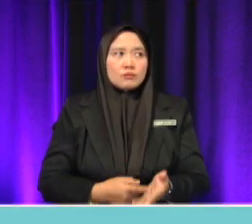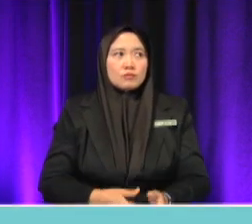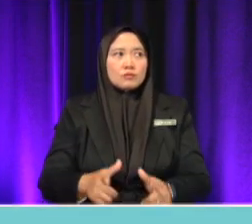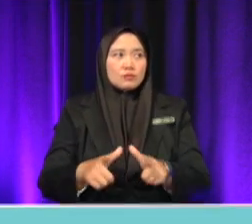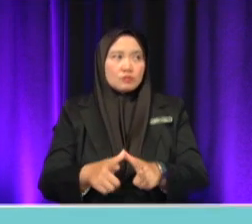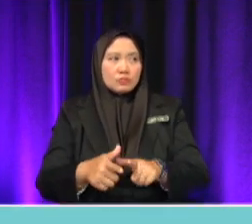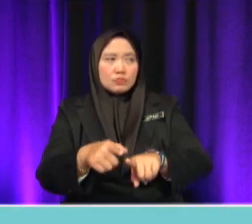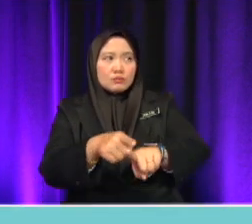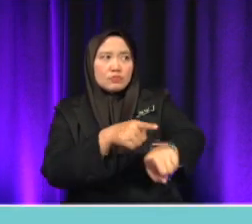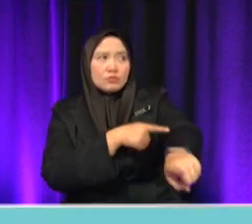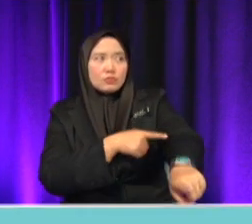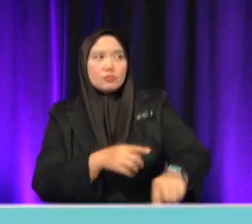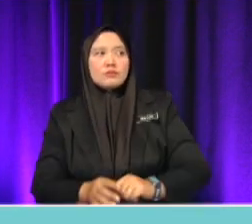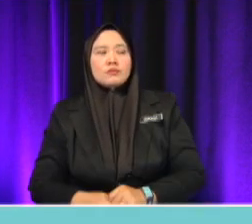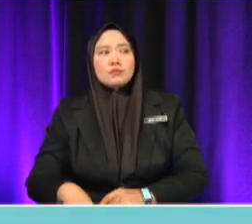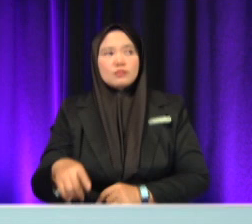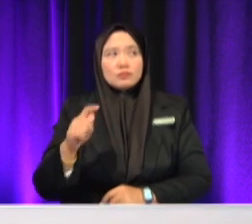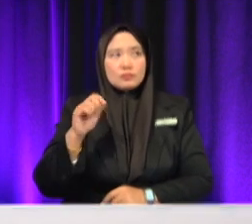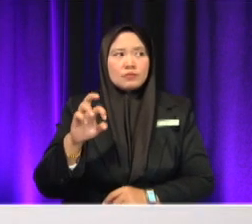like to identify the keywords?